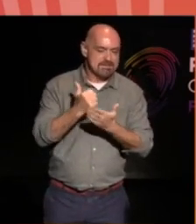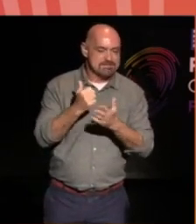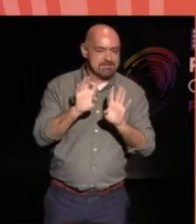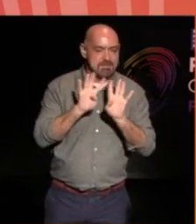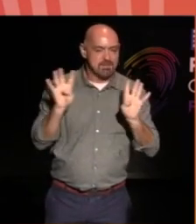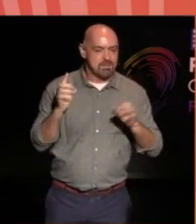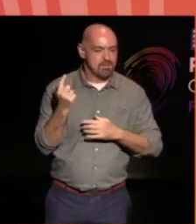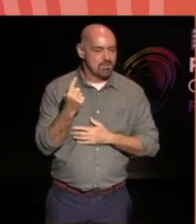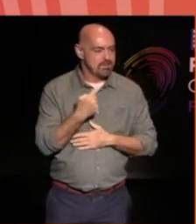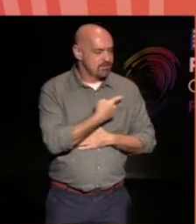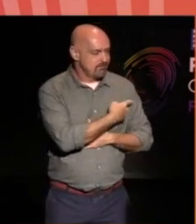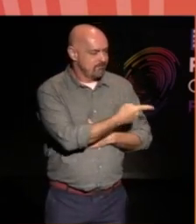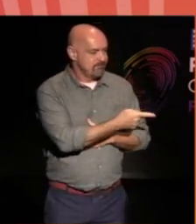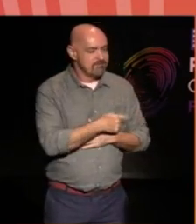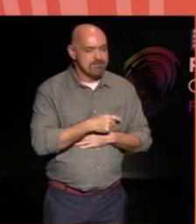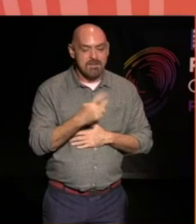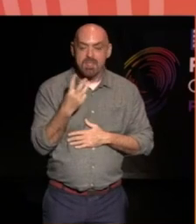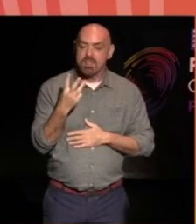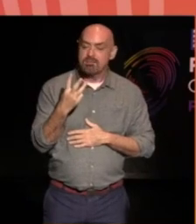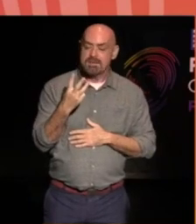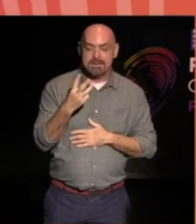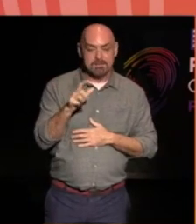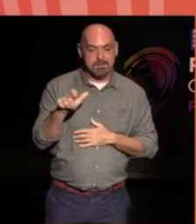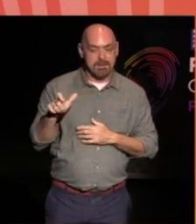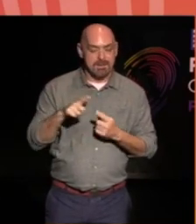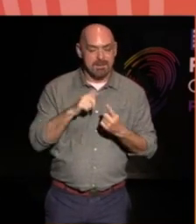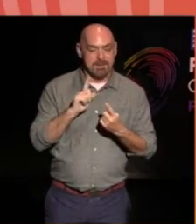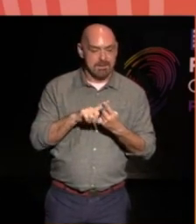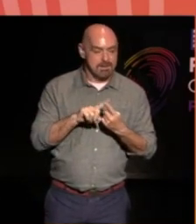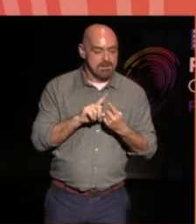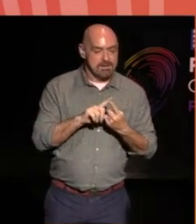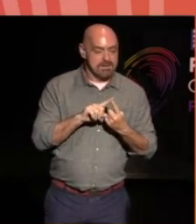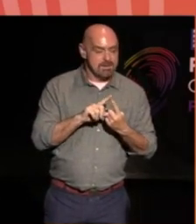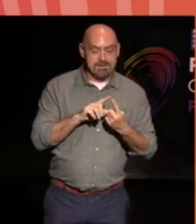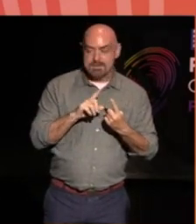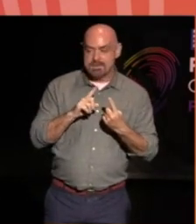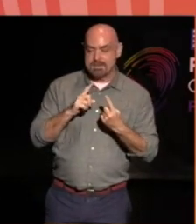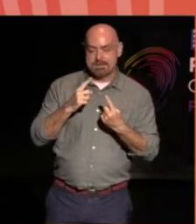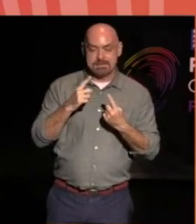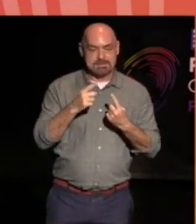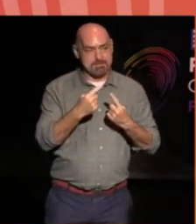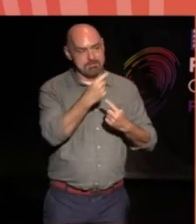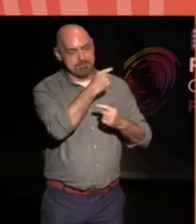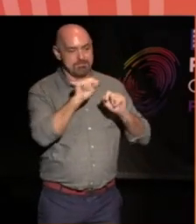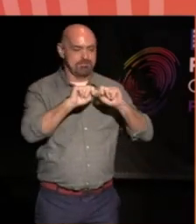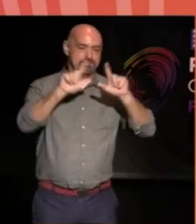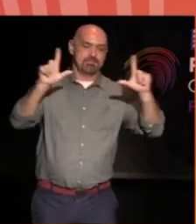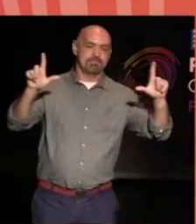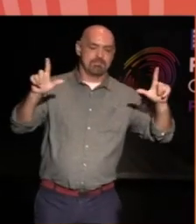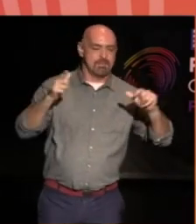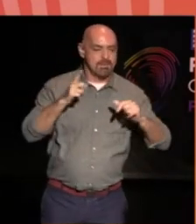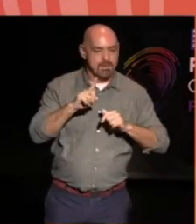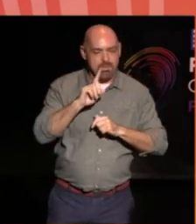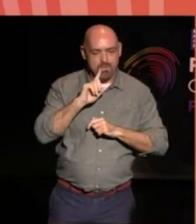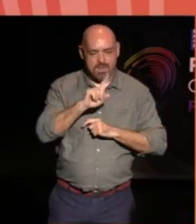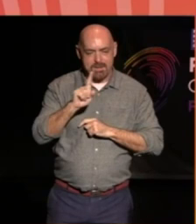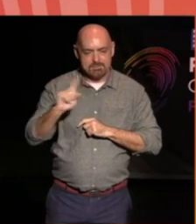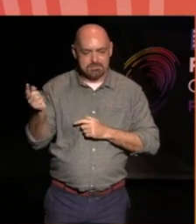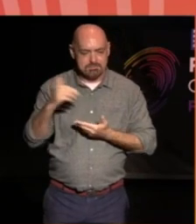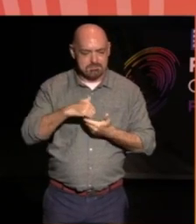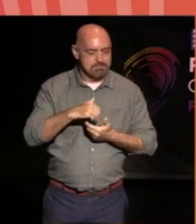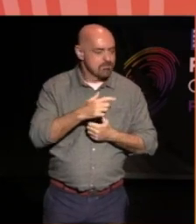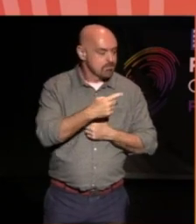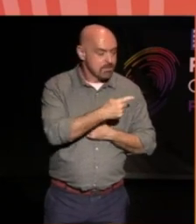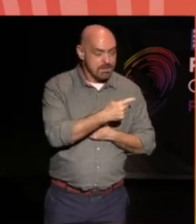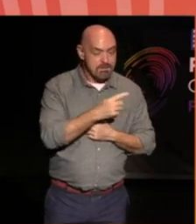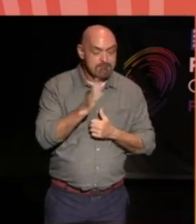panel. We've got three of them here. We've got somebody waiting in his pixels, and we've got somebody who will join us in a few minutes.